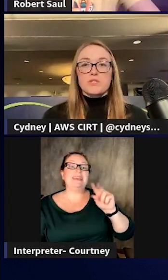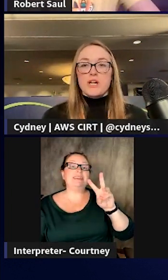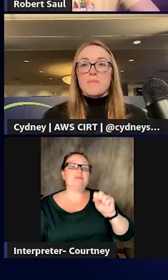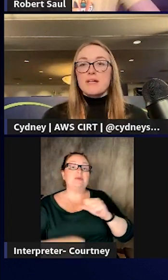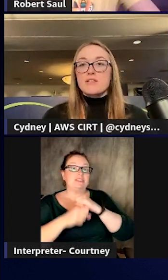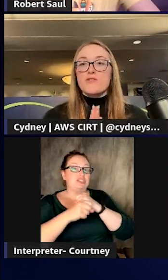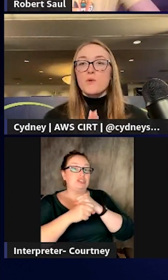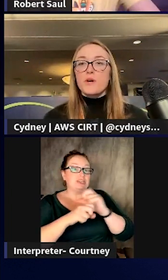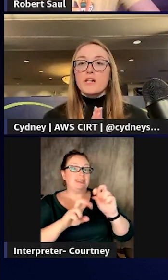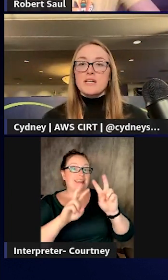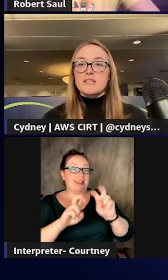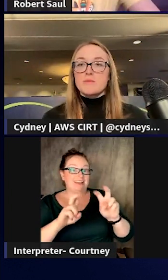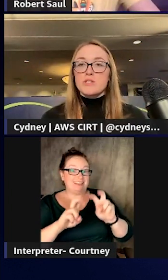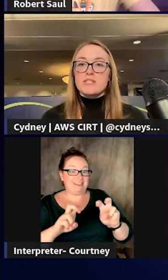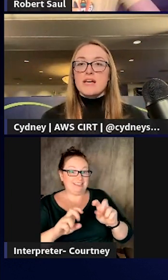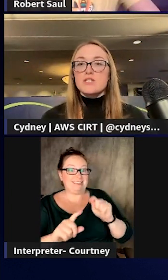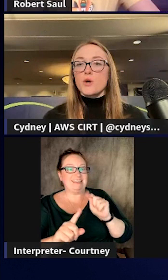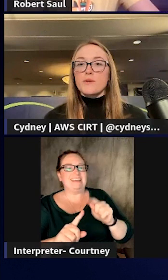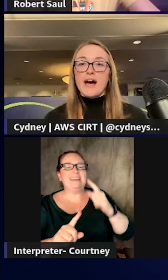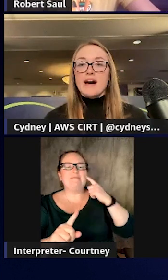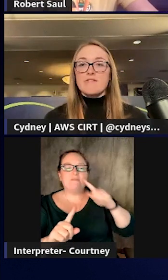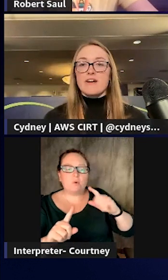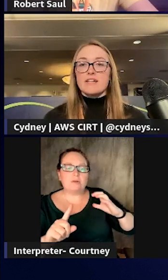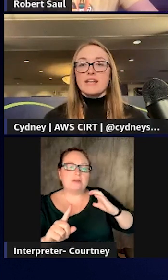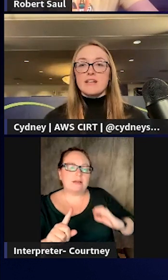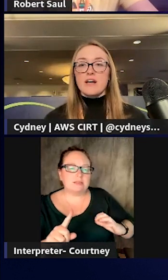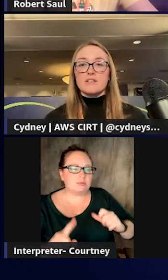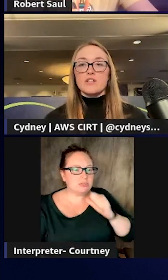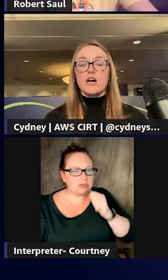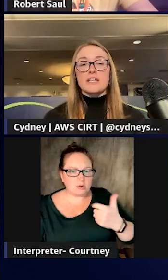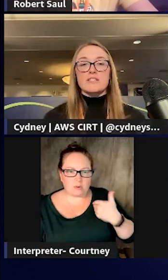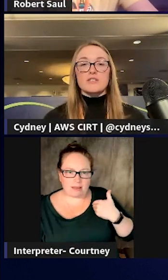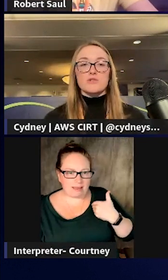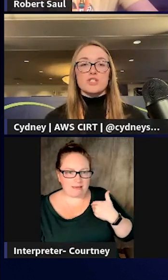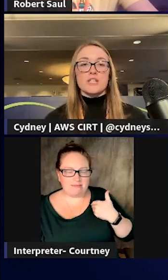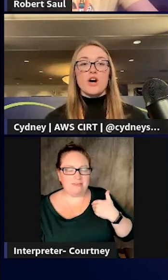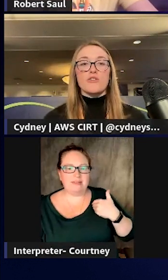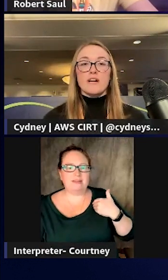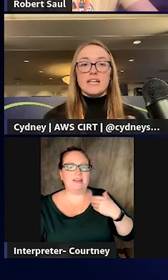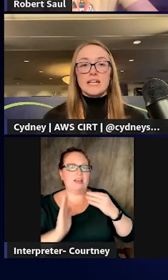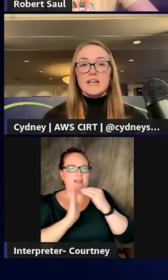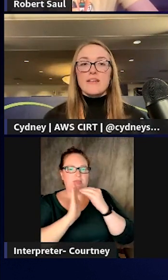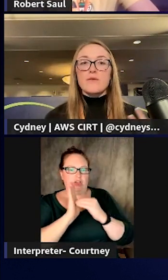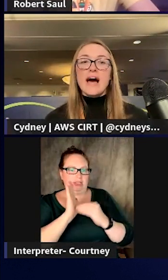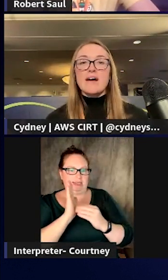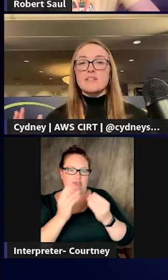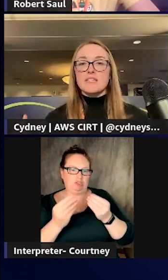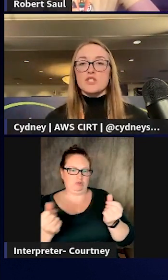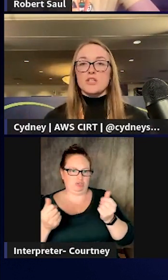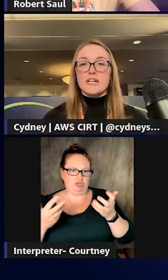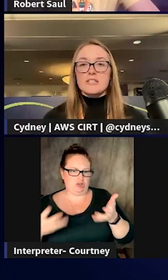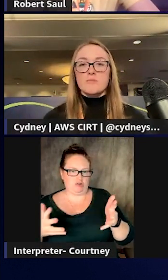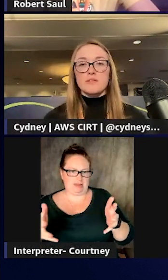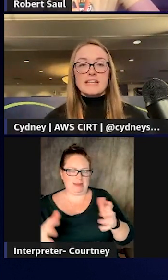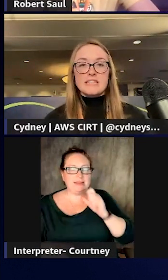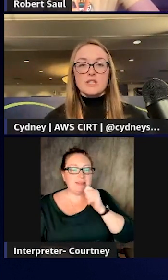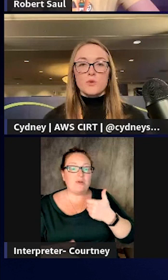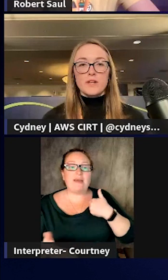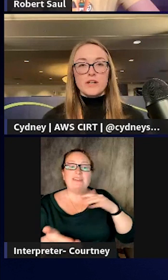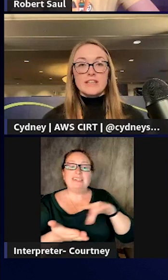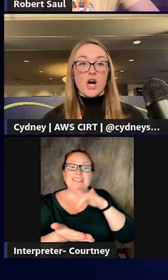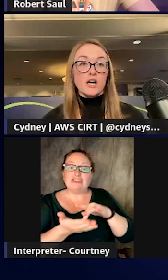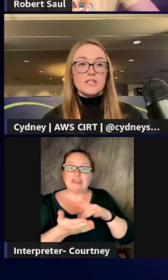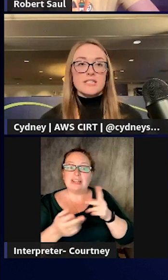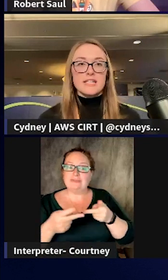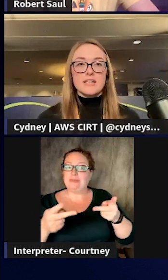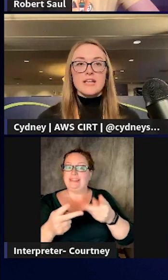Analytics Bootstrap, is for customers that don't have a logging solution already. They don't have a centralized place to